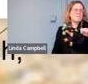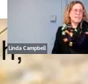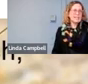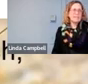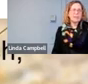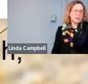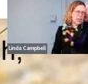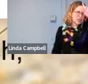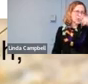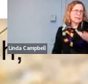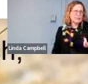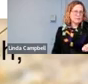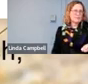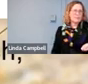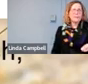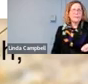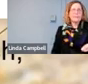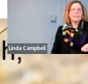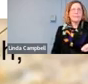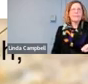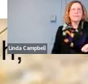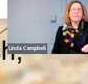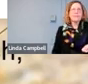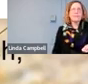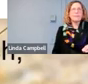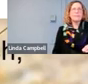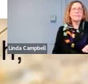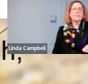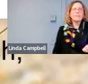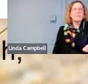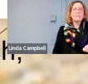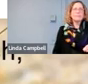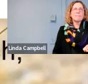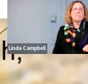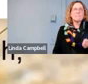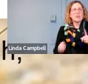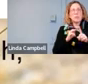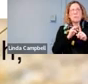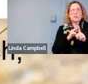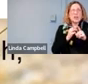happened. And now it's invasive across Germany.